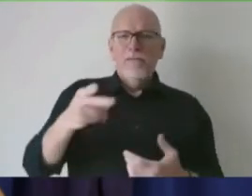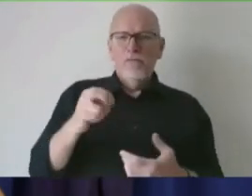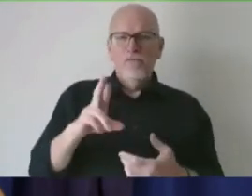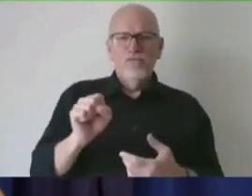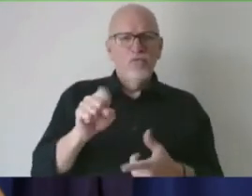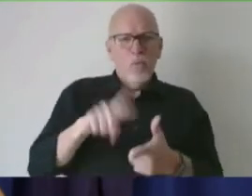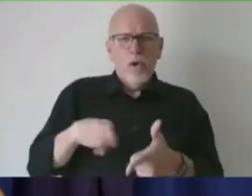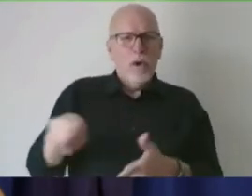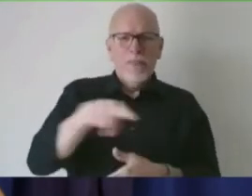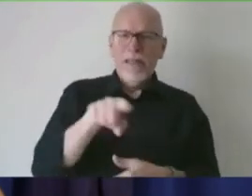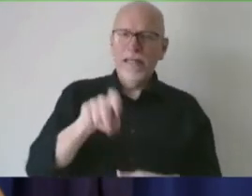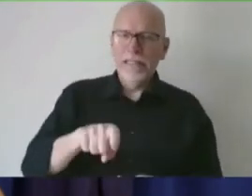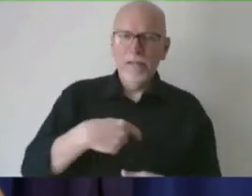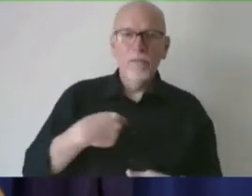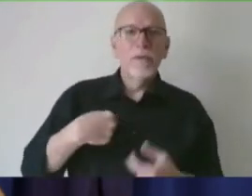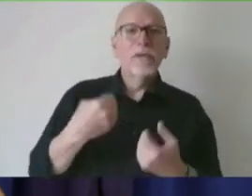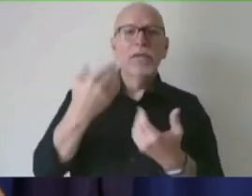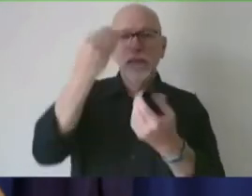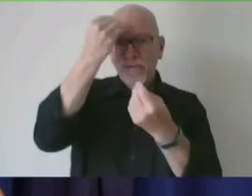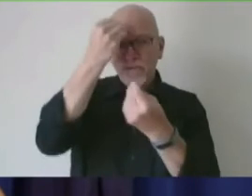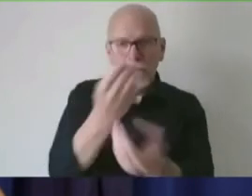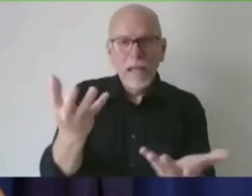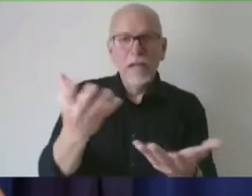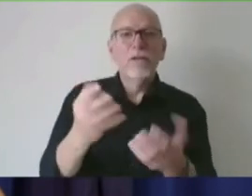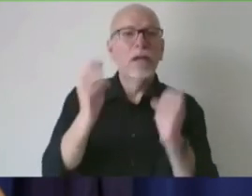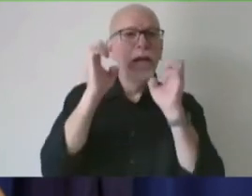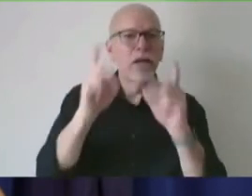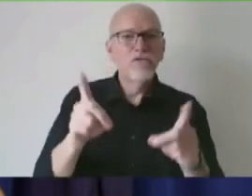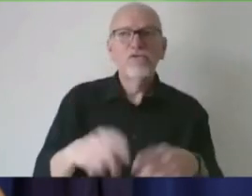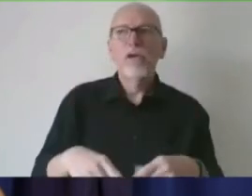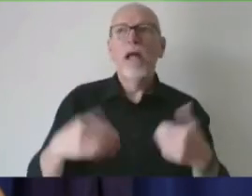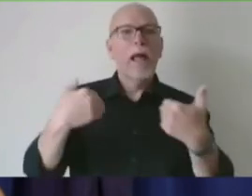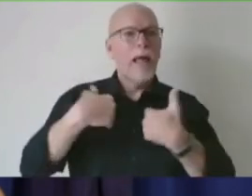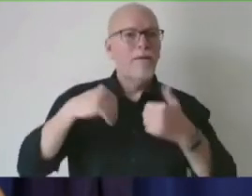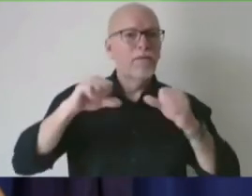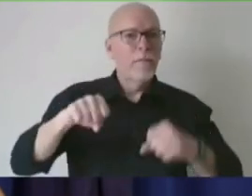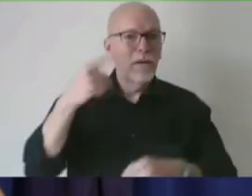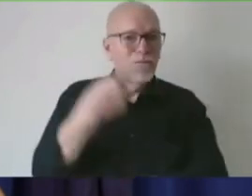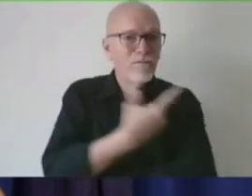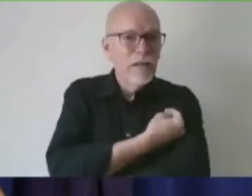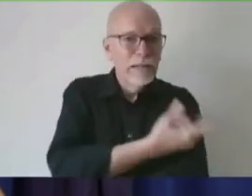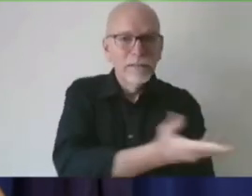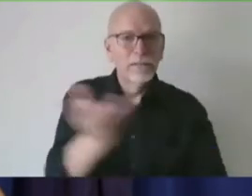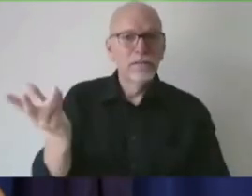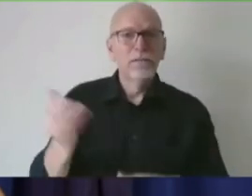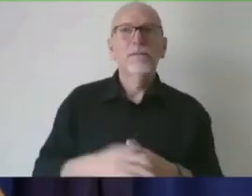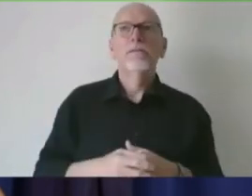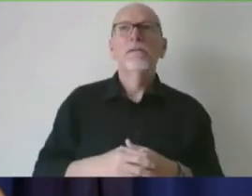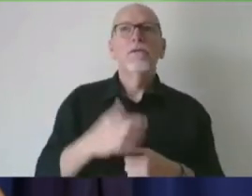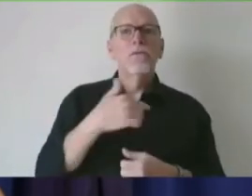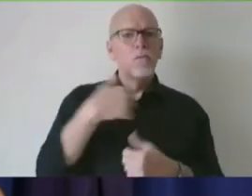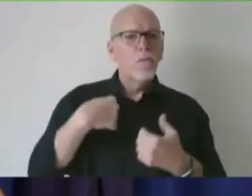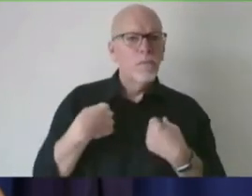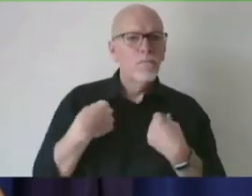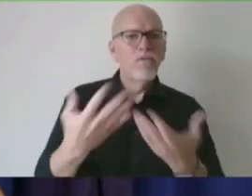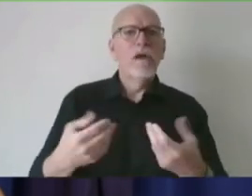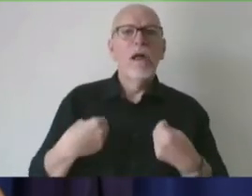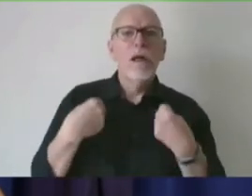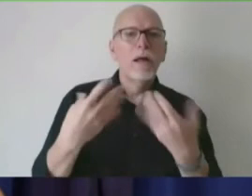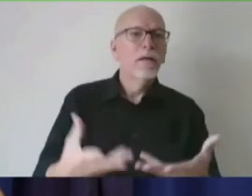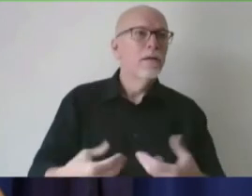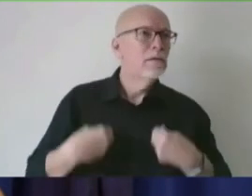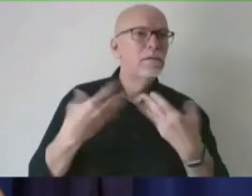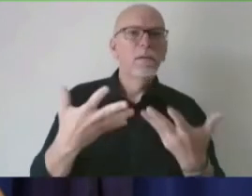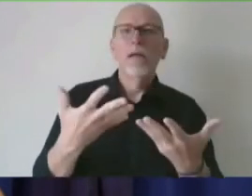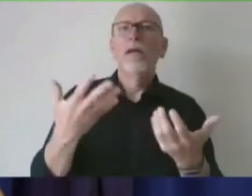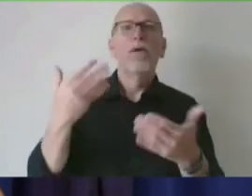they need, the information, the education, the ability to get vaccinated. We have provided that over and over and over